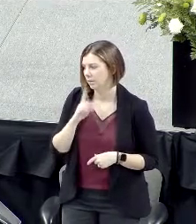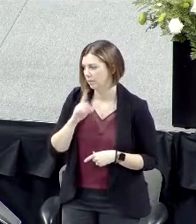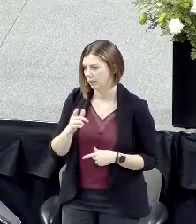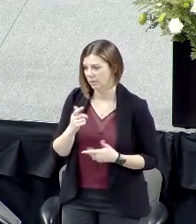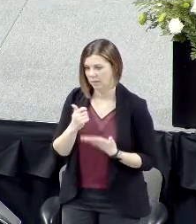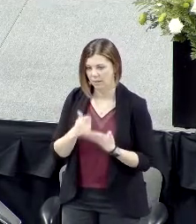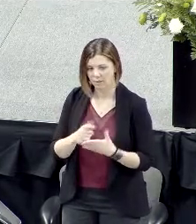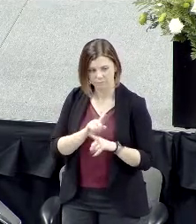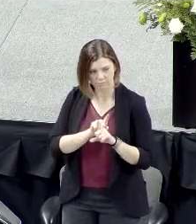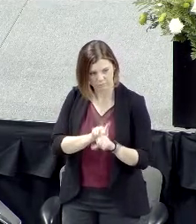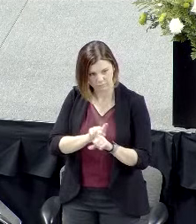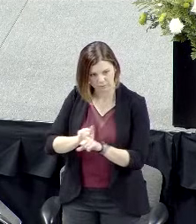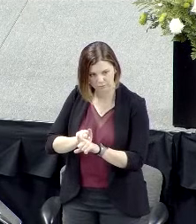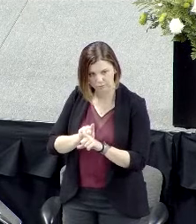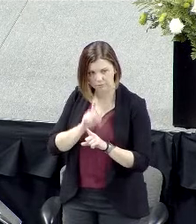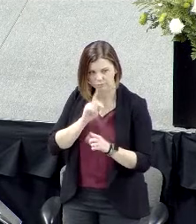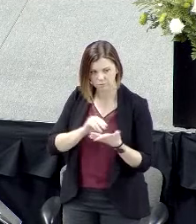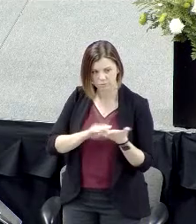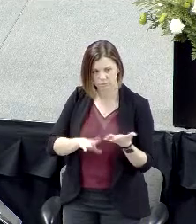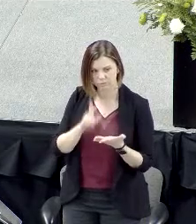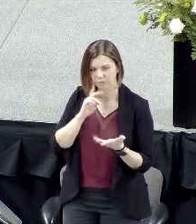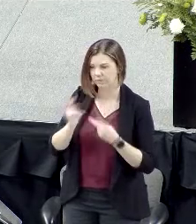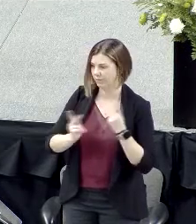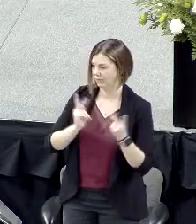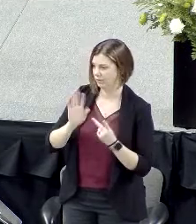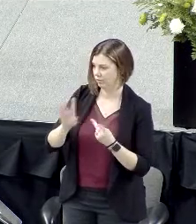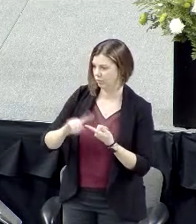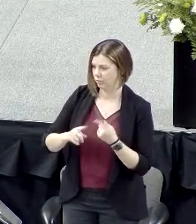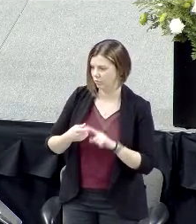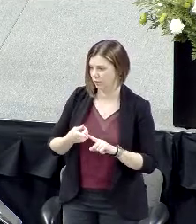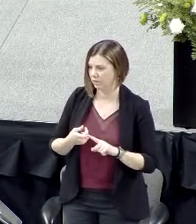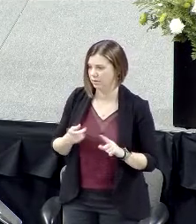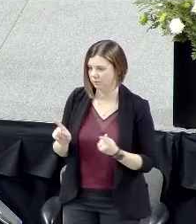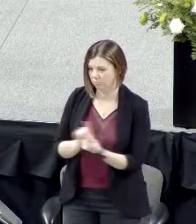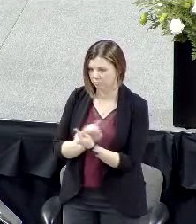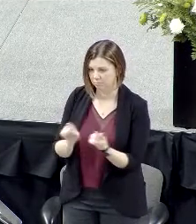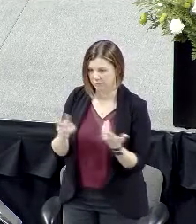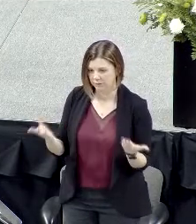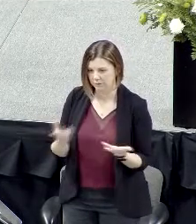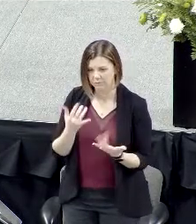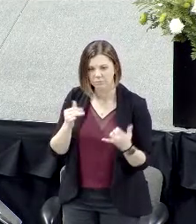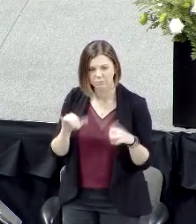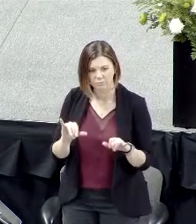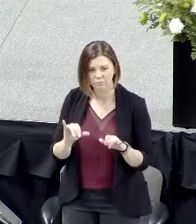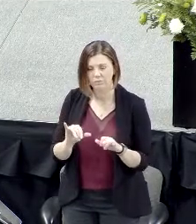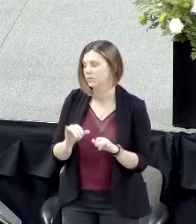students, visit with the friendships you made here, and stay involved.